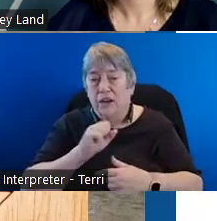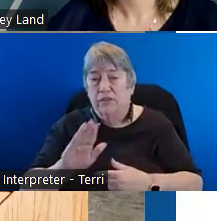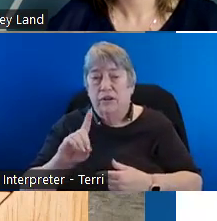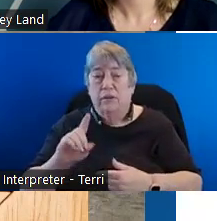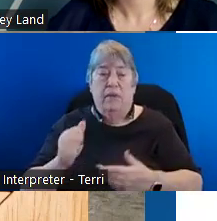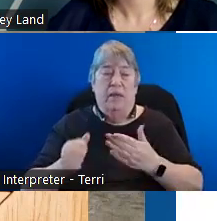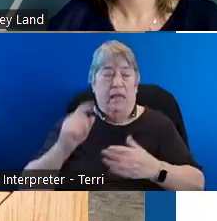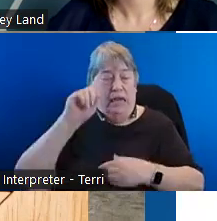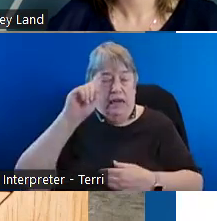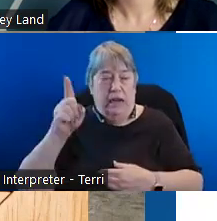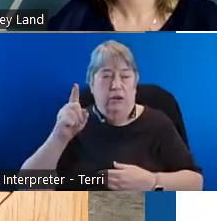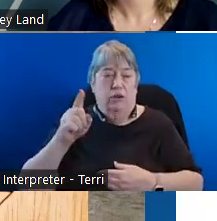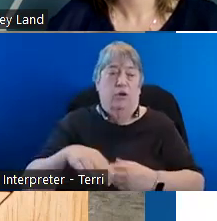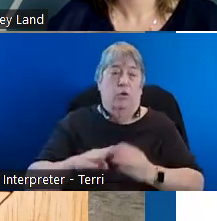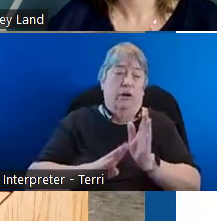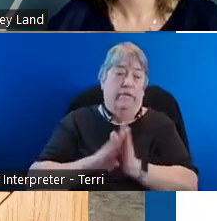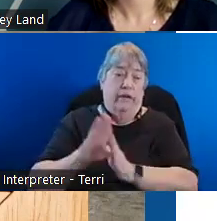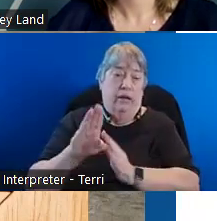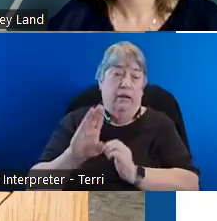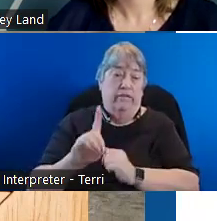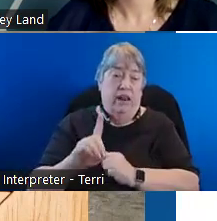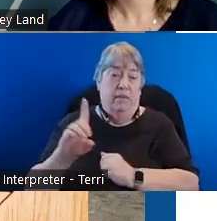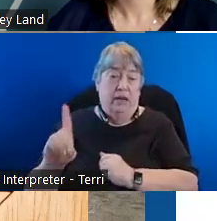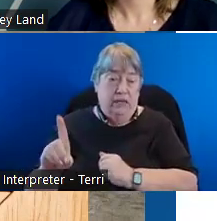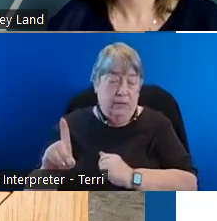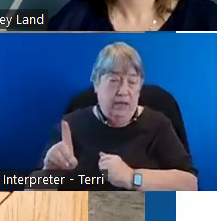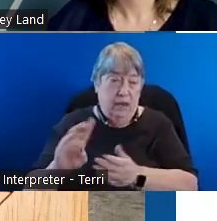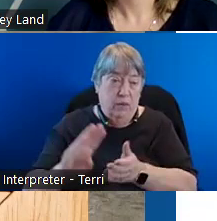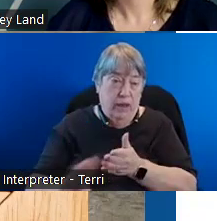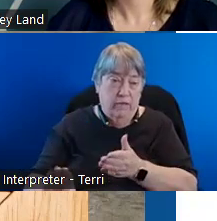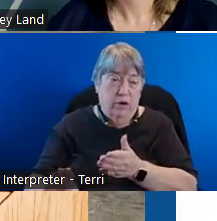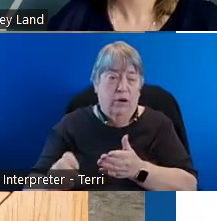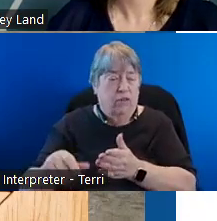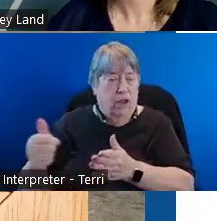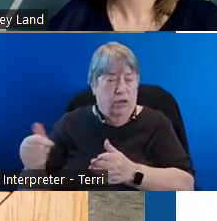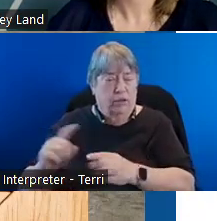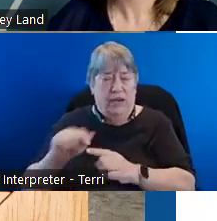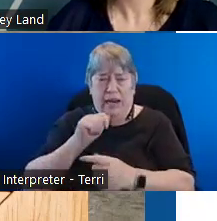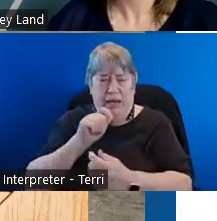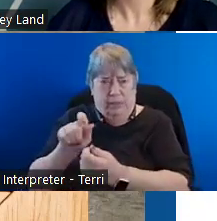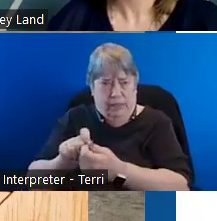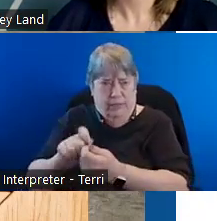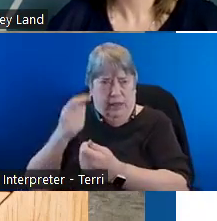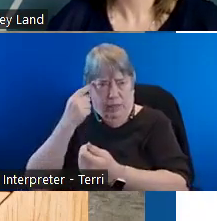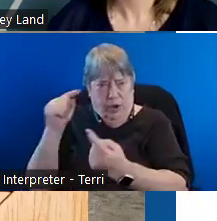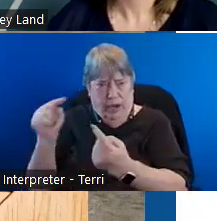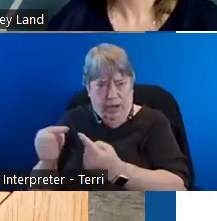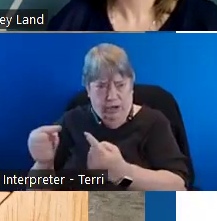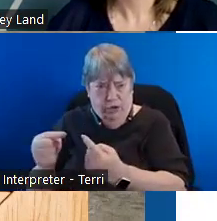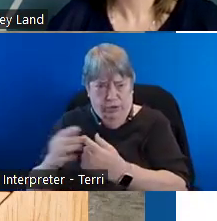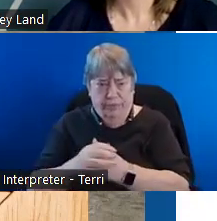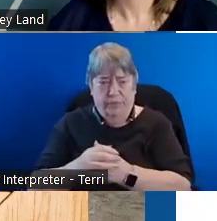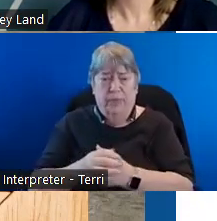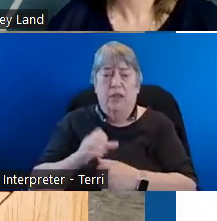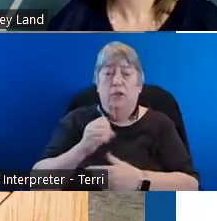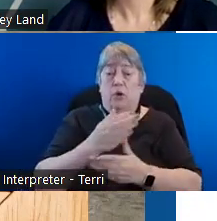waiver or another waiver that provides employment supports. But for some people that we all would like to see